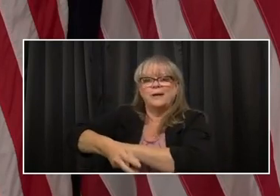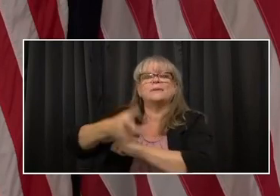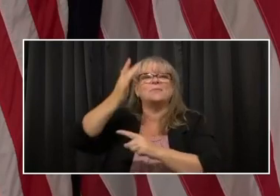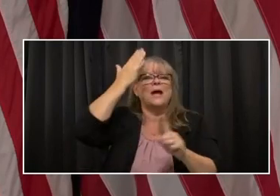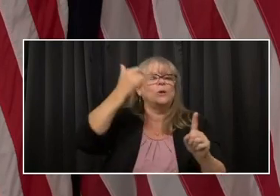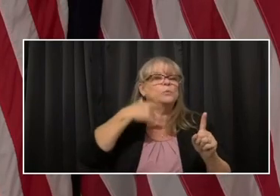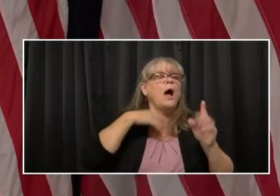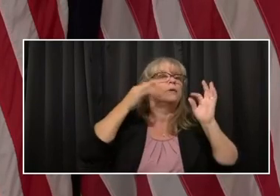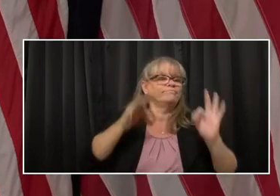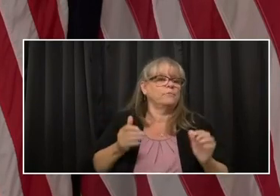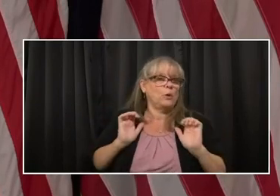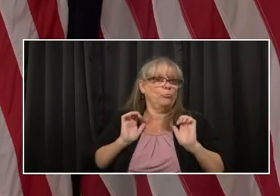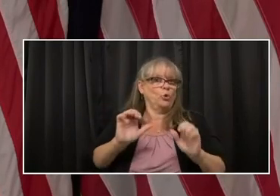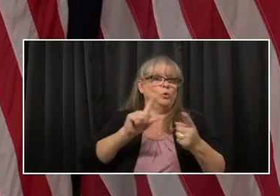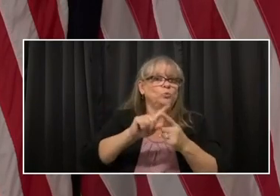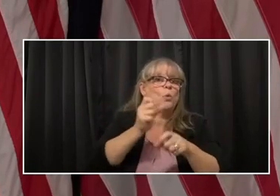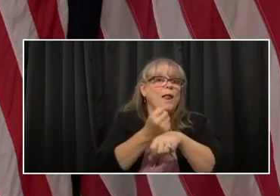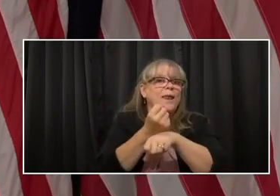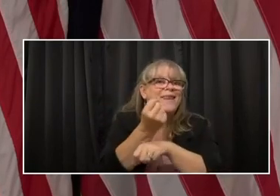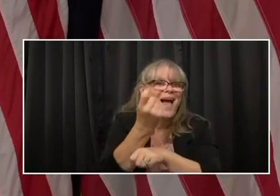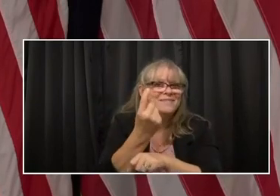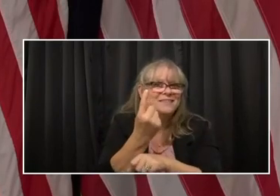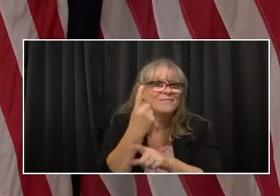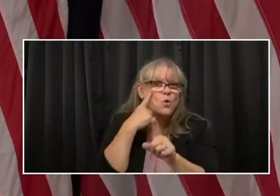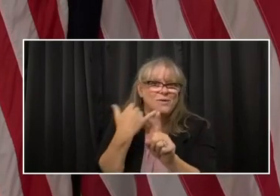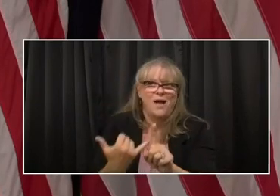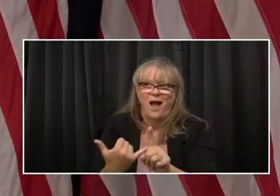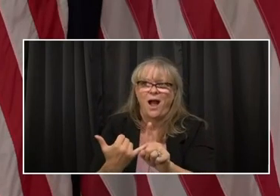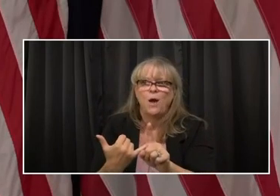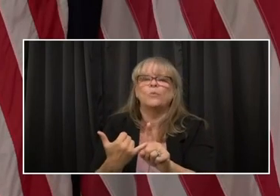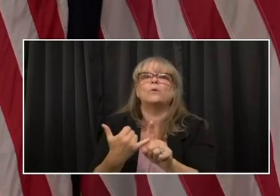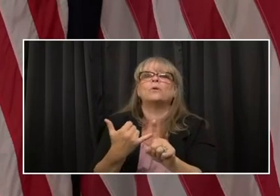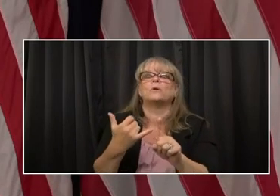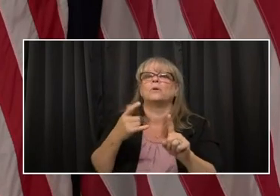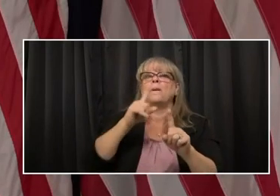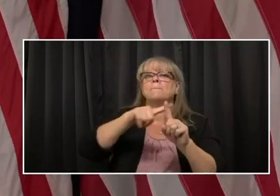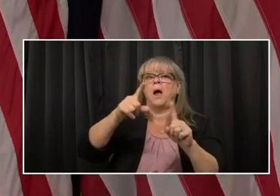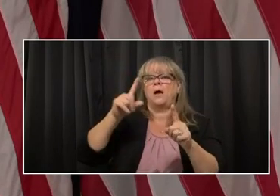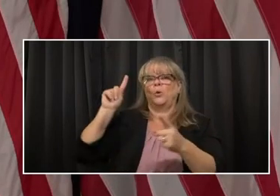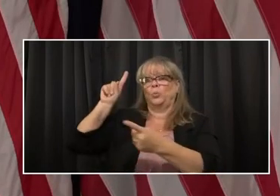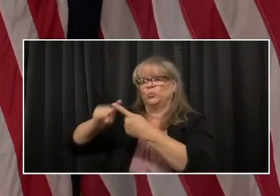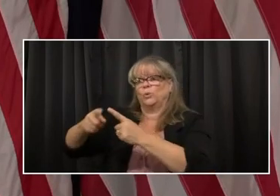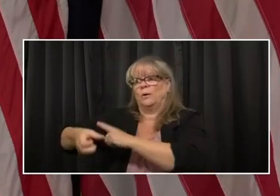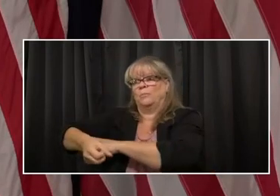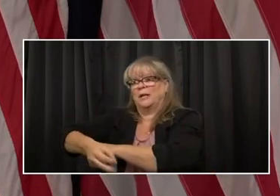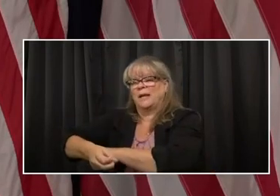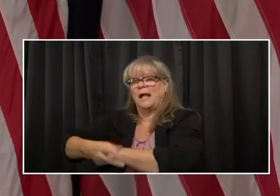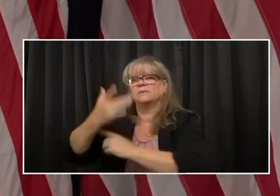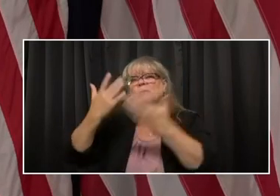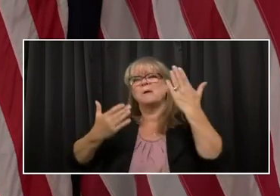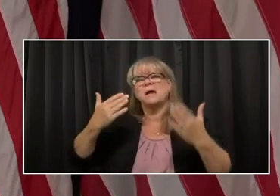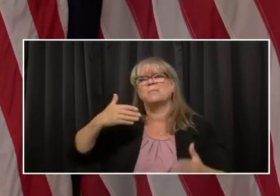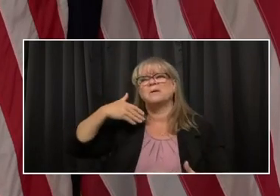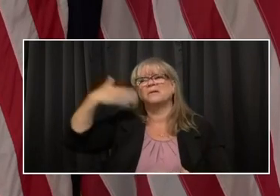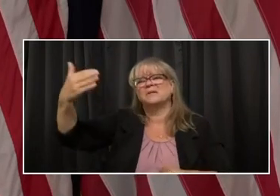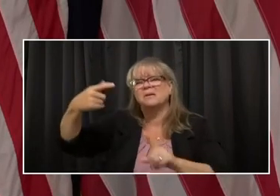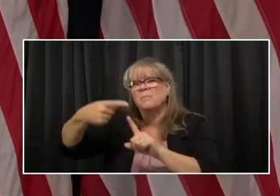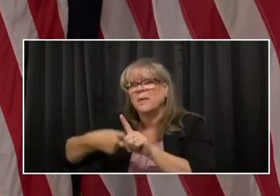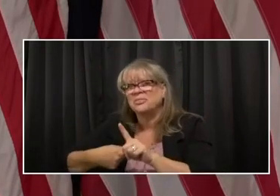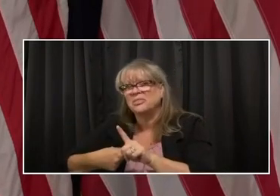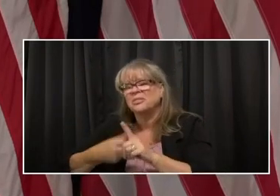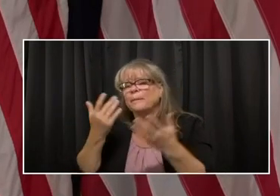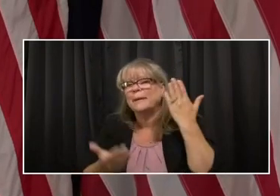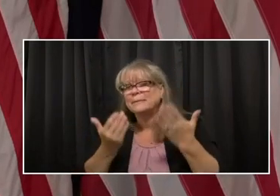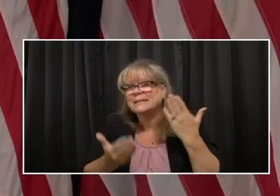hopeful than me that we can get to midnight in a month, and as I said, hopefully